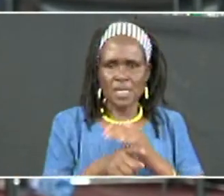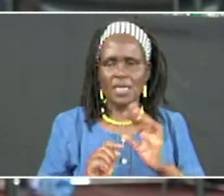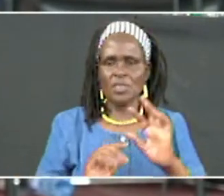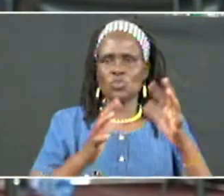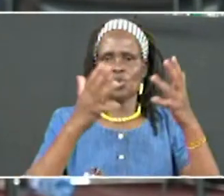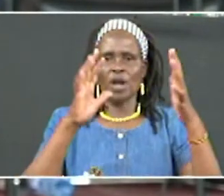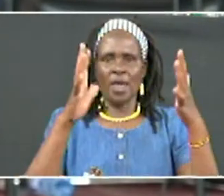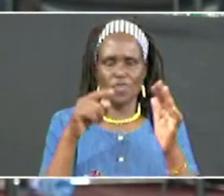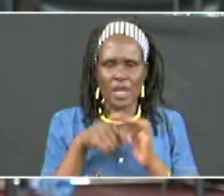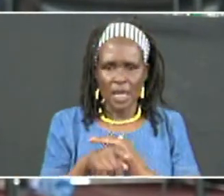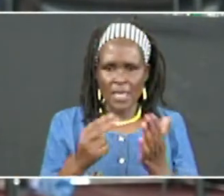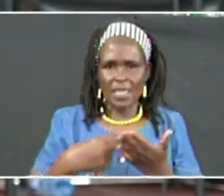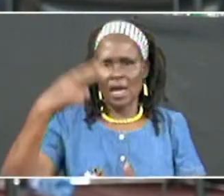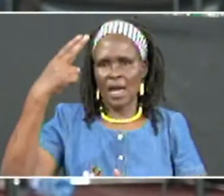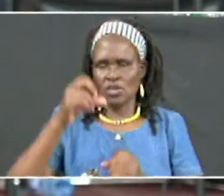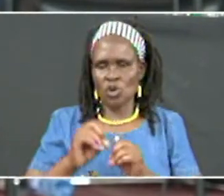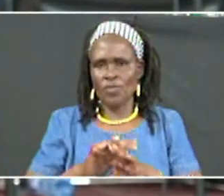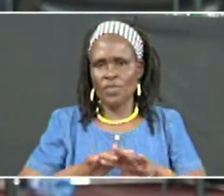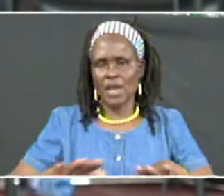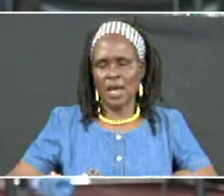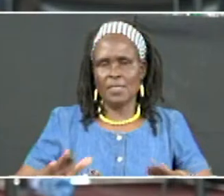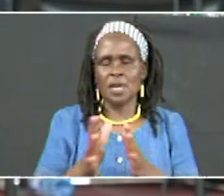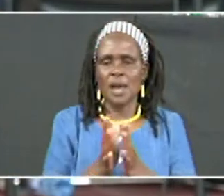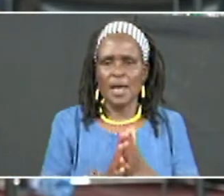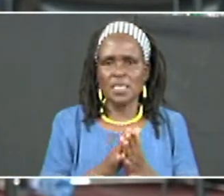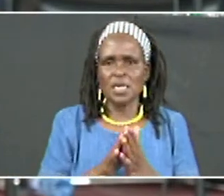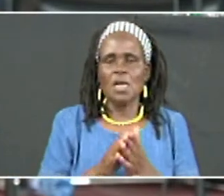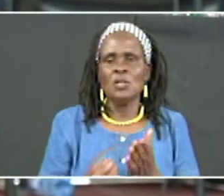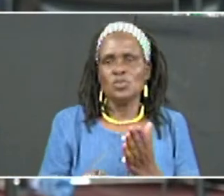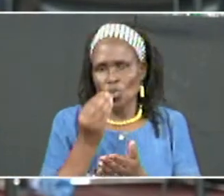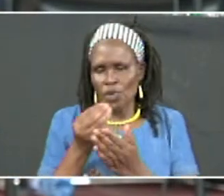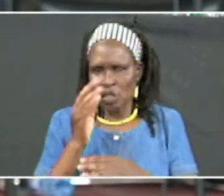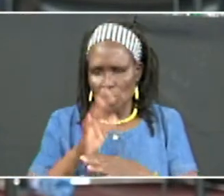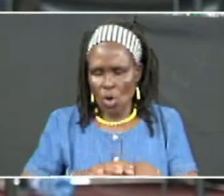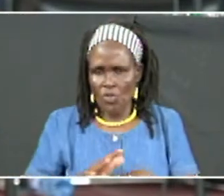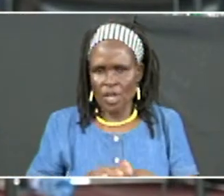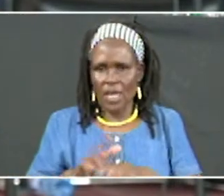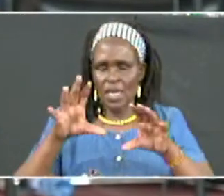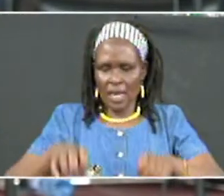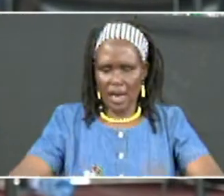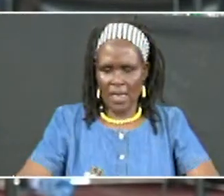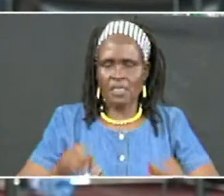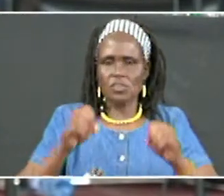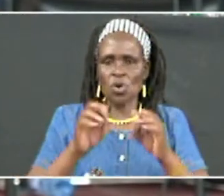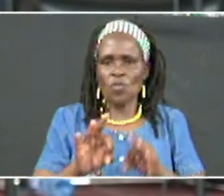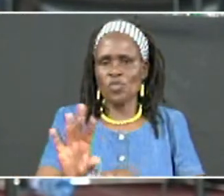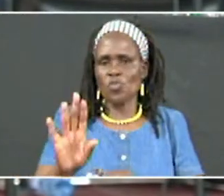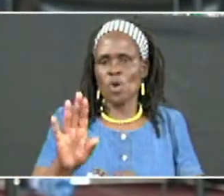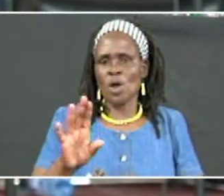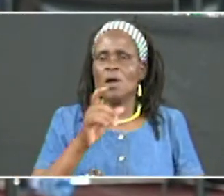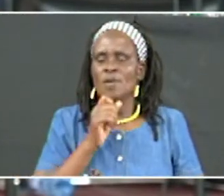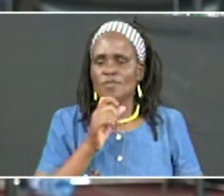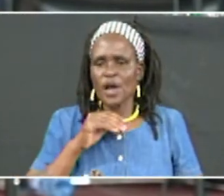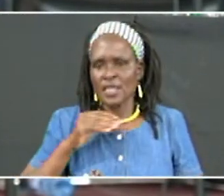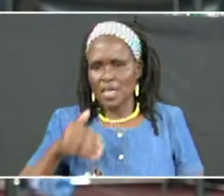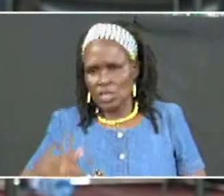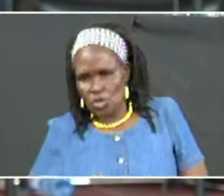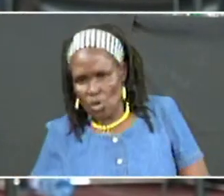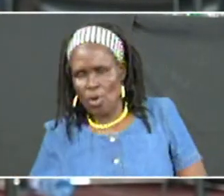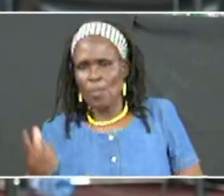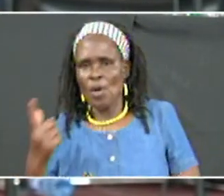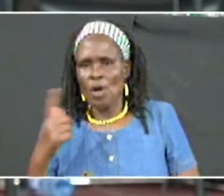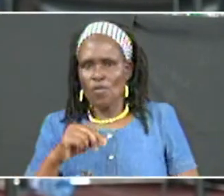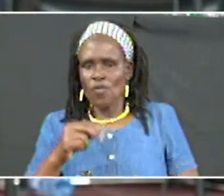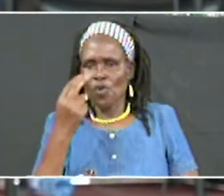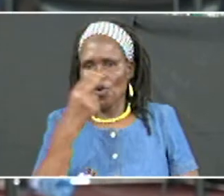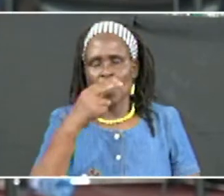the heights of the land and to feast on the inheritance of your father Jacob, for the mouth of the Lord has